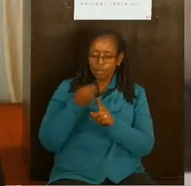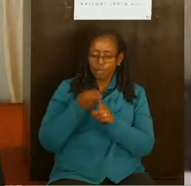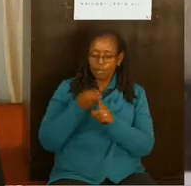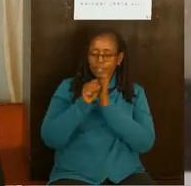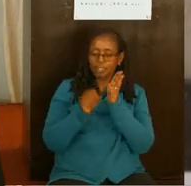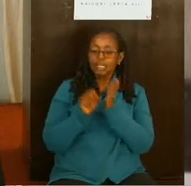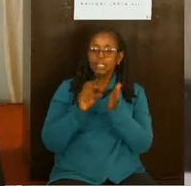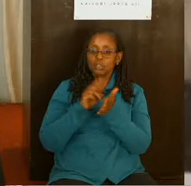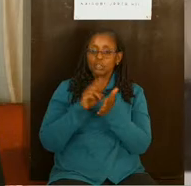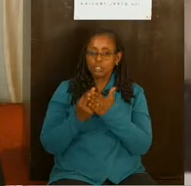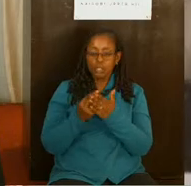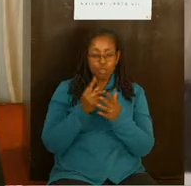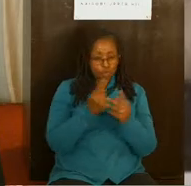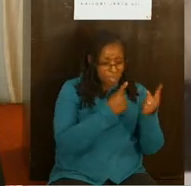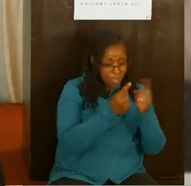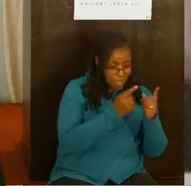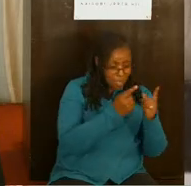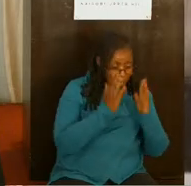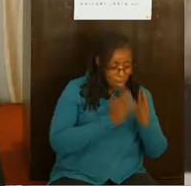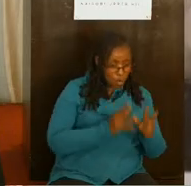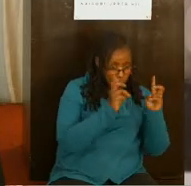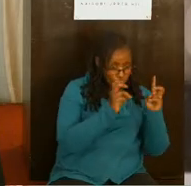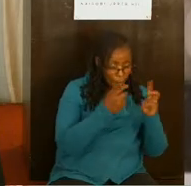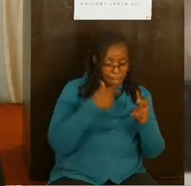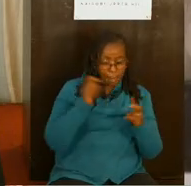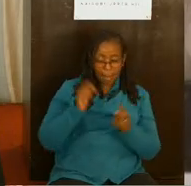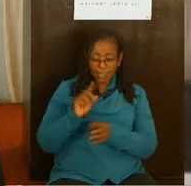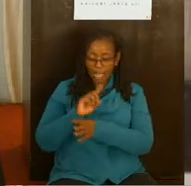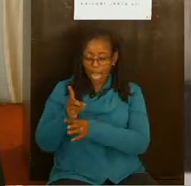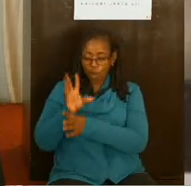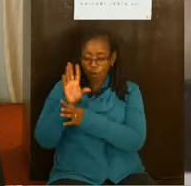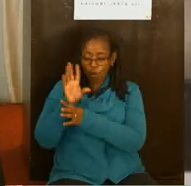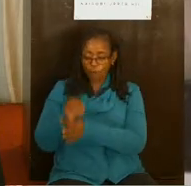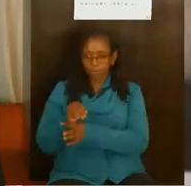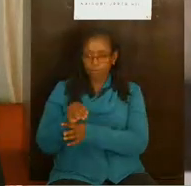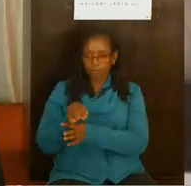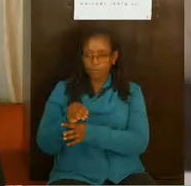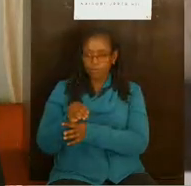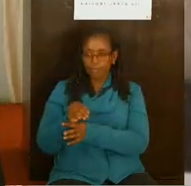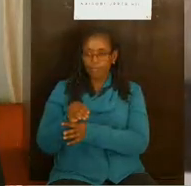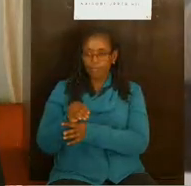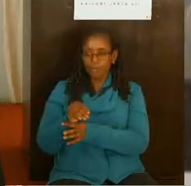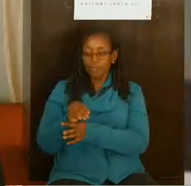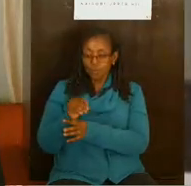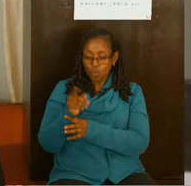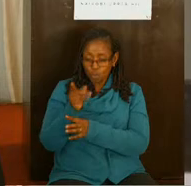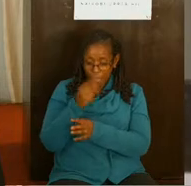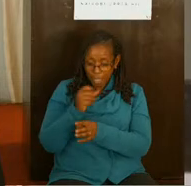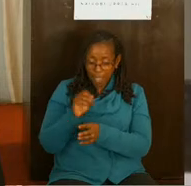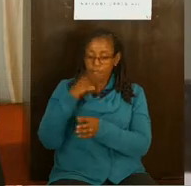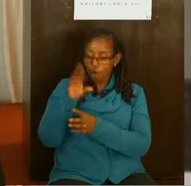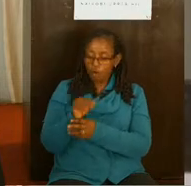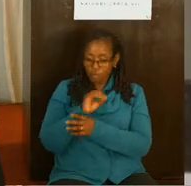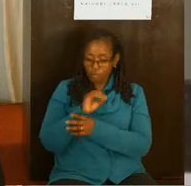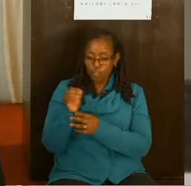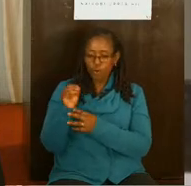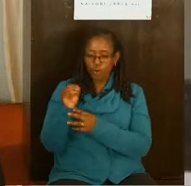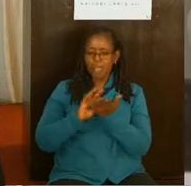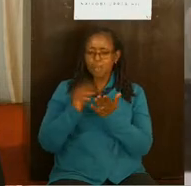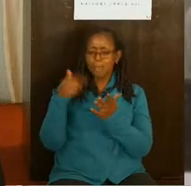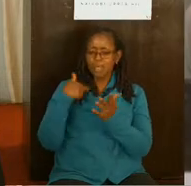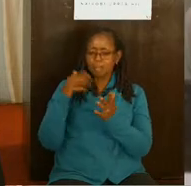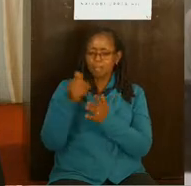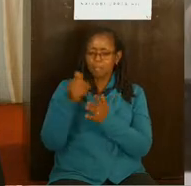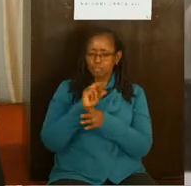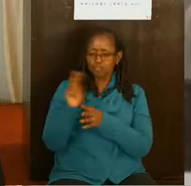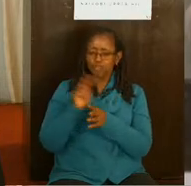discussing a personal issue then I have to put off because that is actually we are going to be abusing the state resources that is